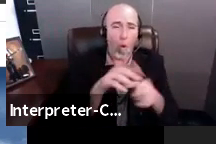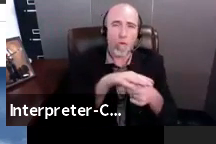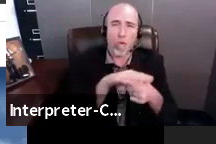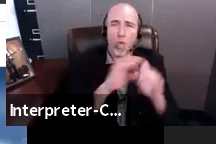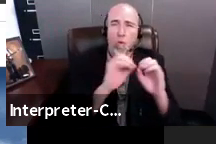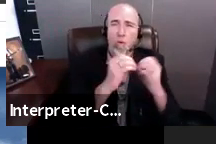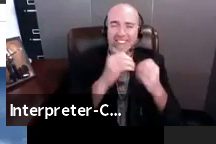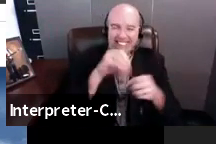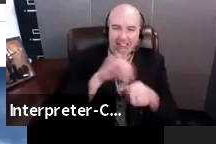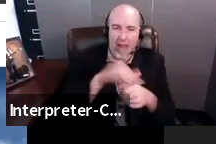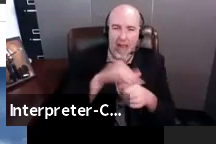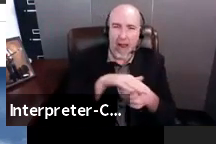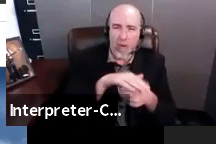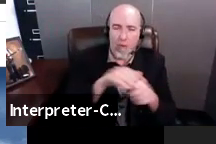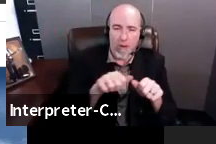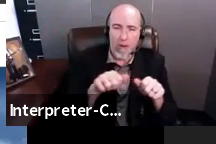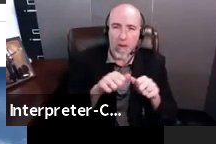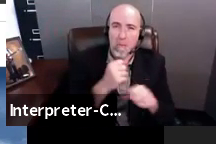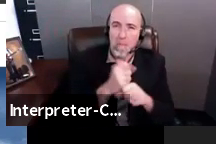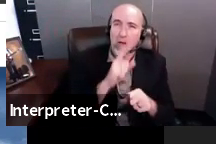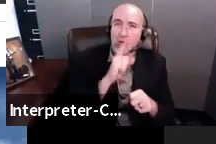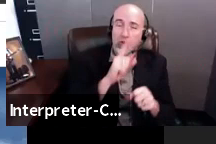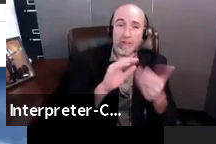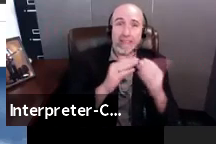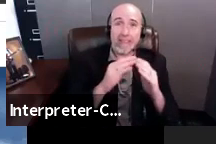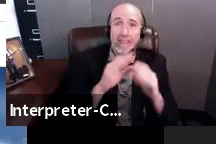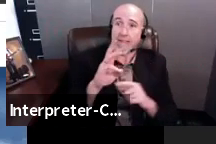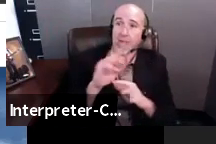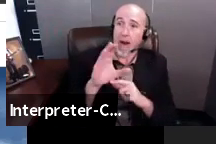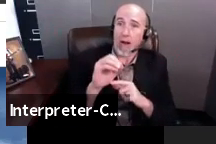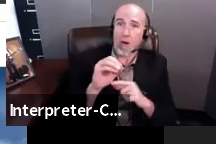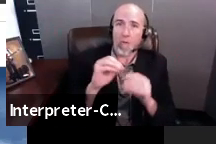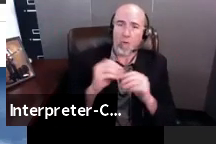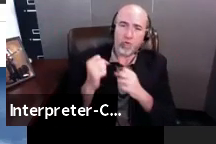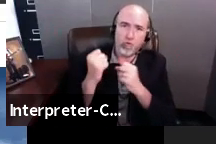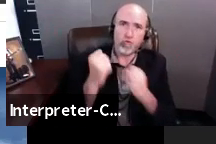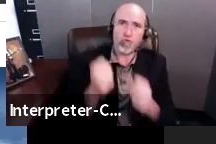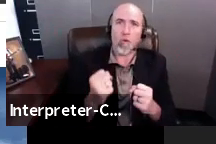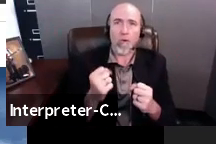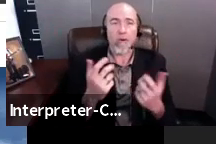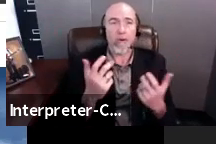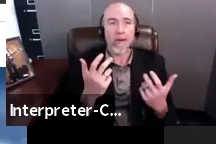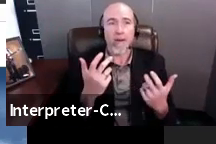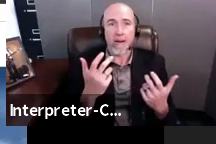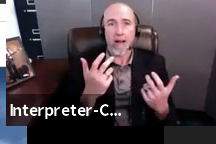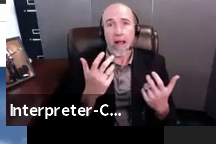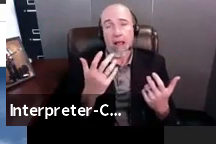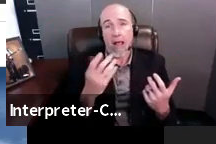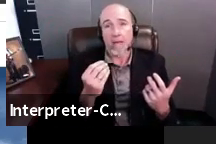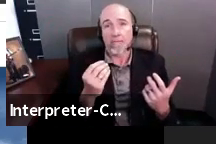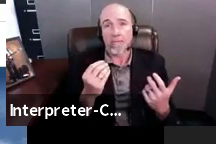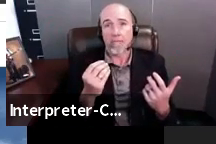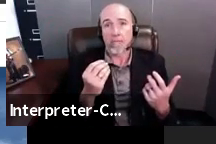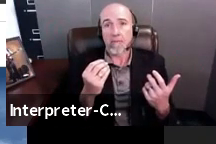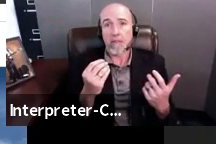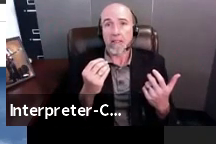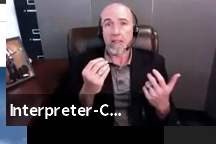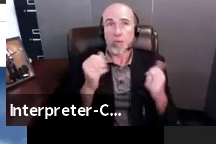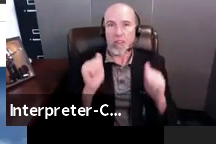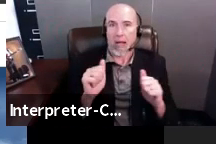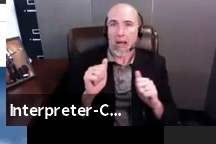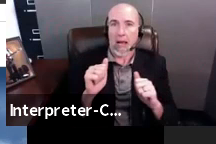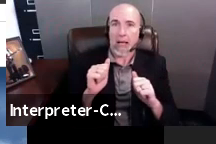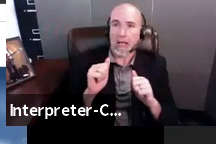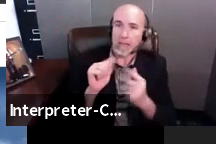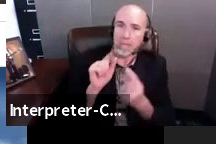within that area to make the city of Waco stronger in order to meet the needs of